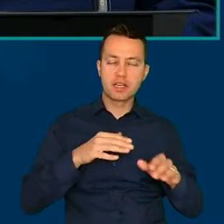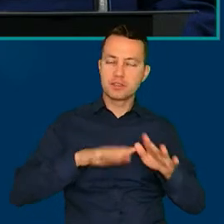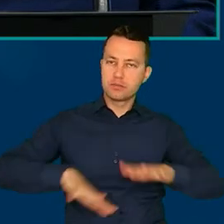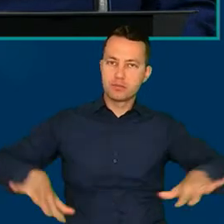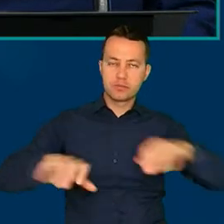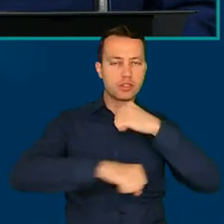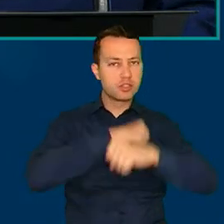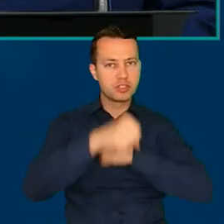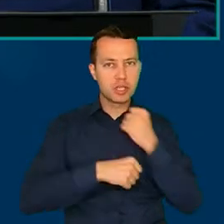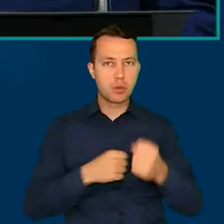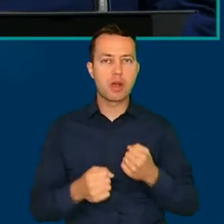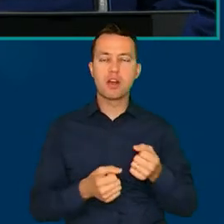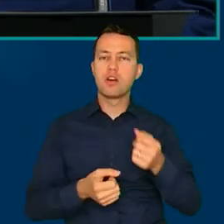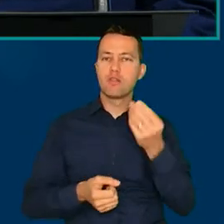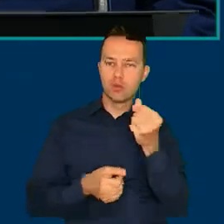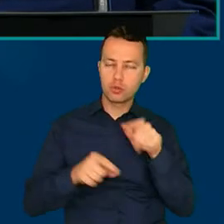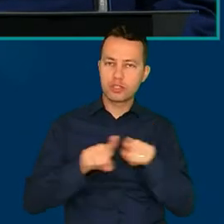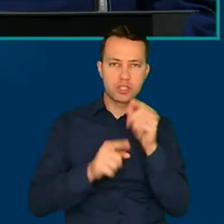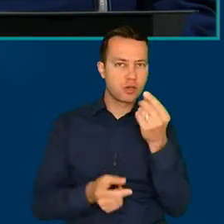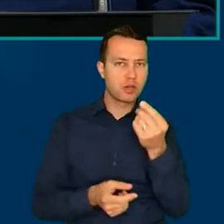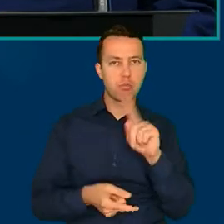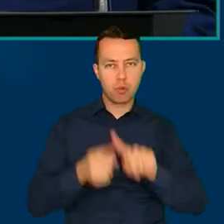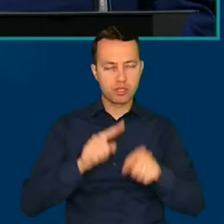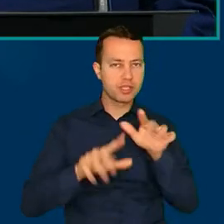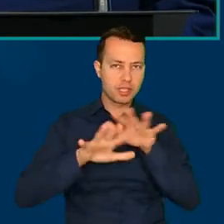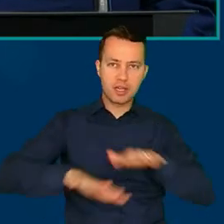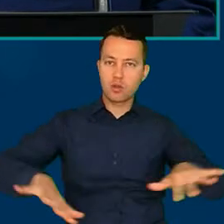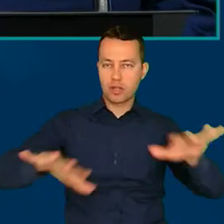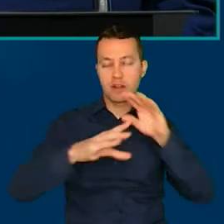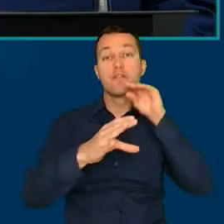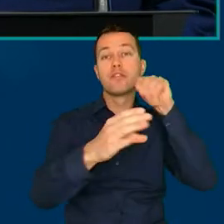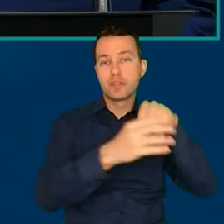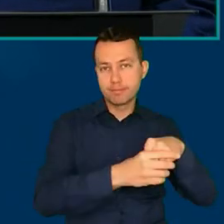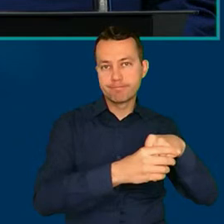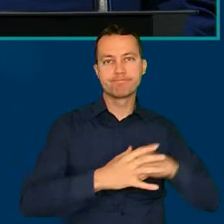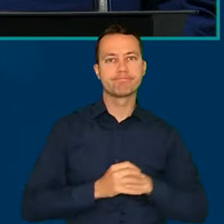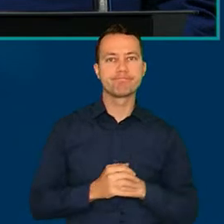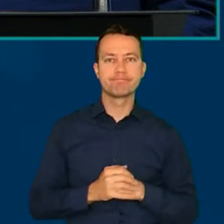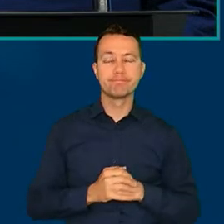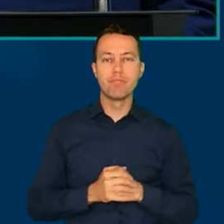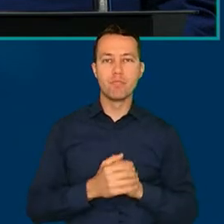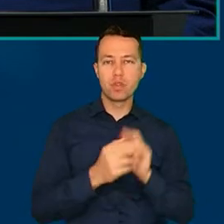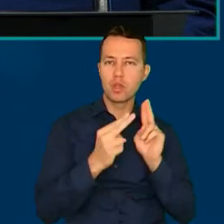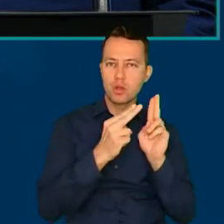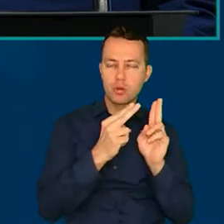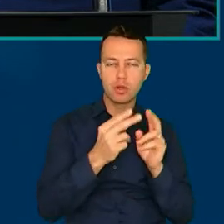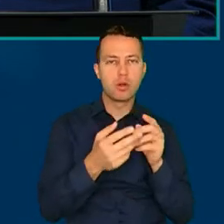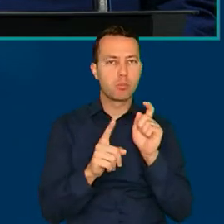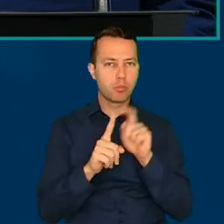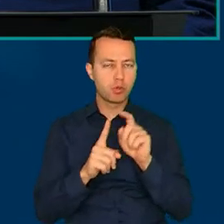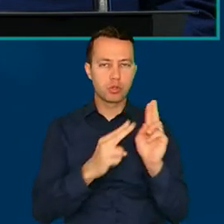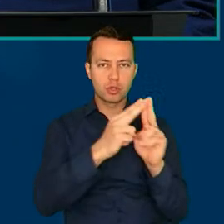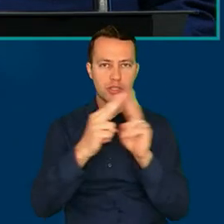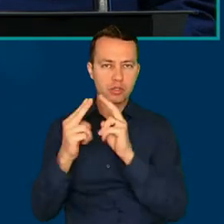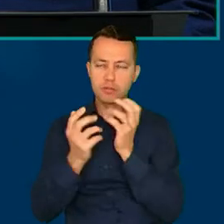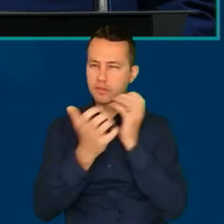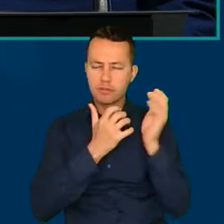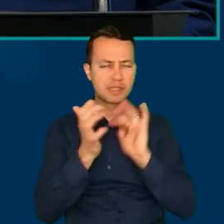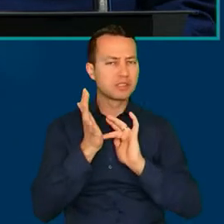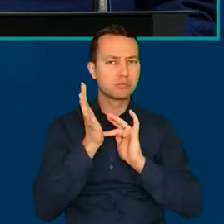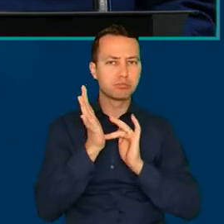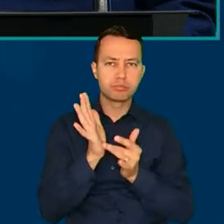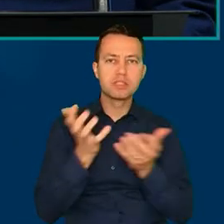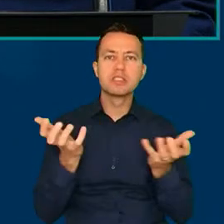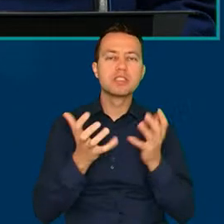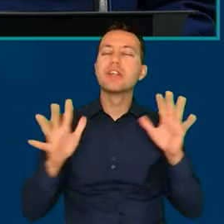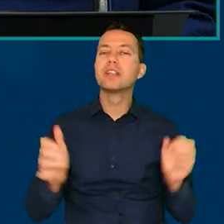June 2016 it has been in Ministry of Development. Now this is Ministry of Funds and Regional